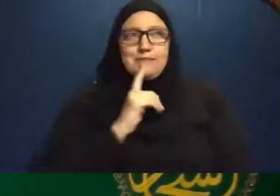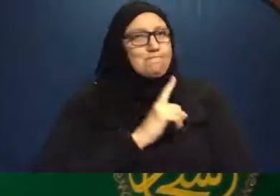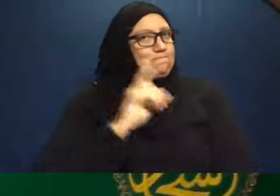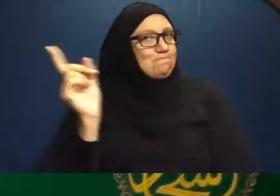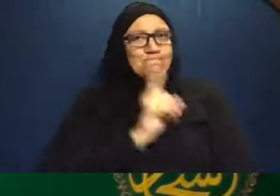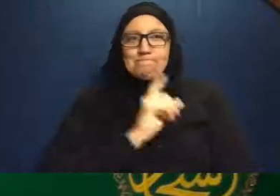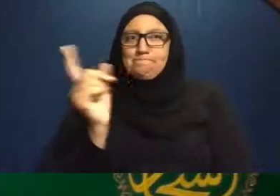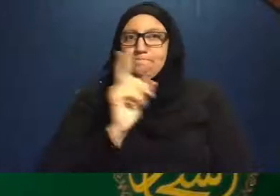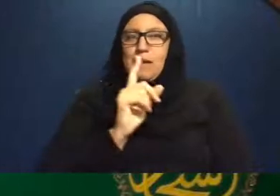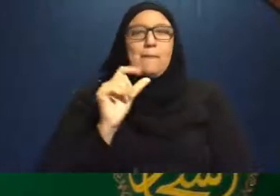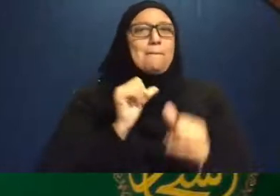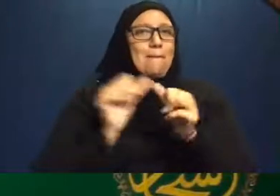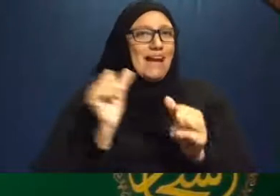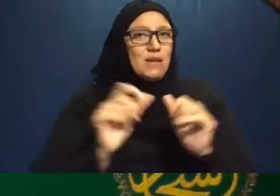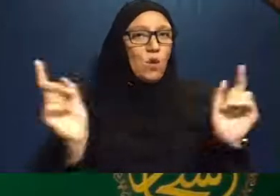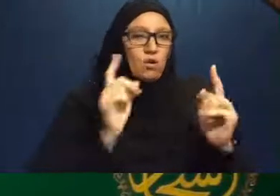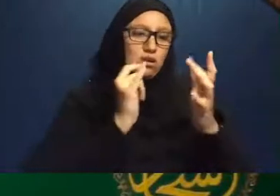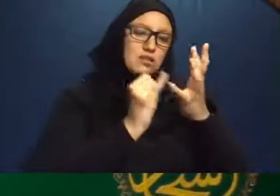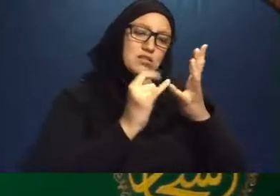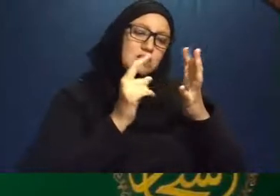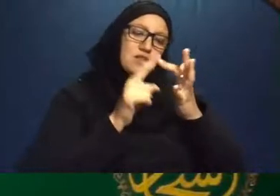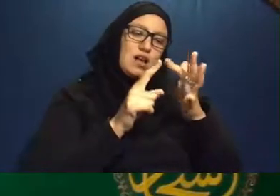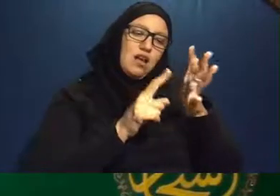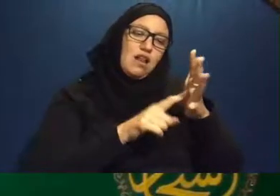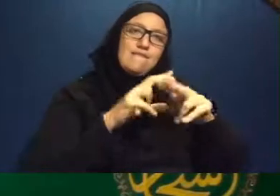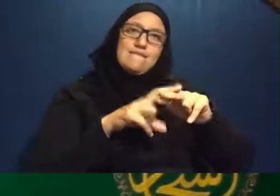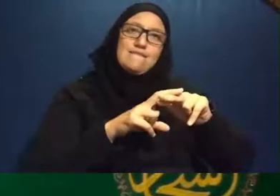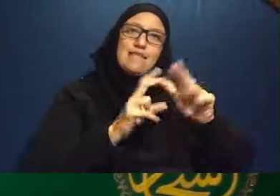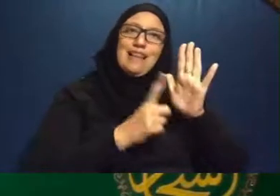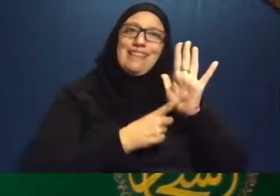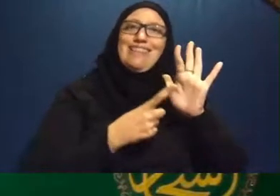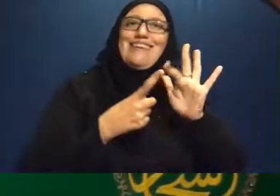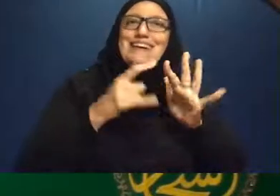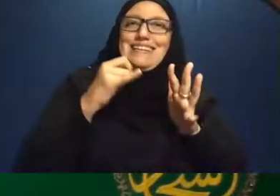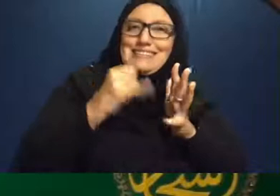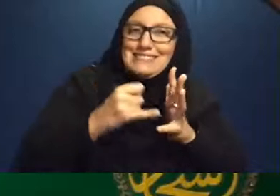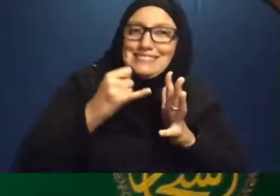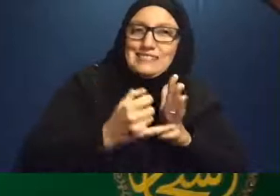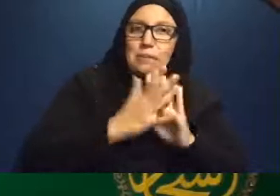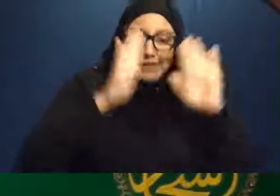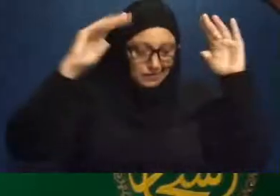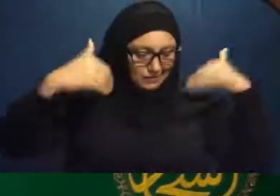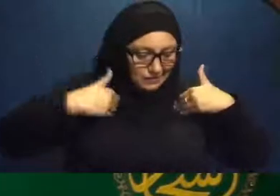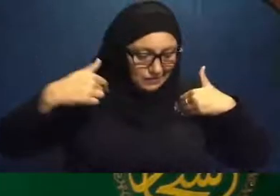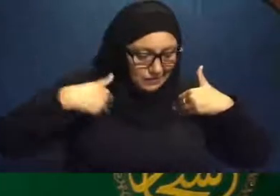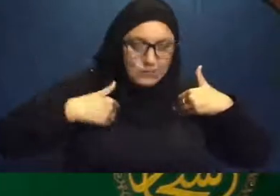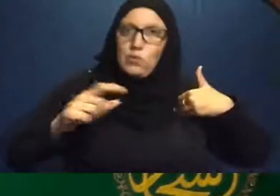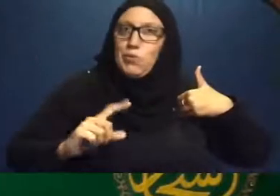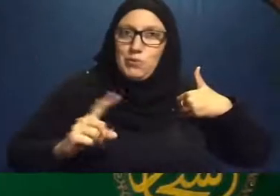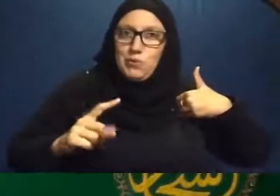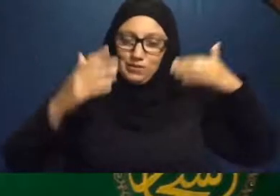Islam wants to say, no, you try to be selfless. And to be selfless, it means that you share. It's my